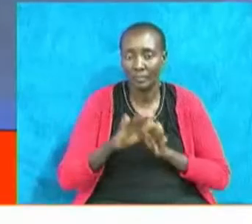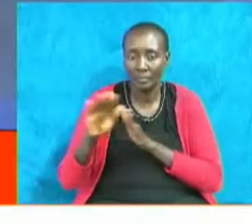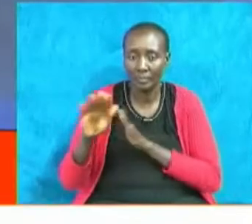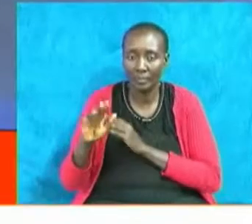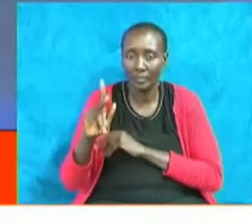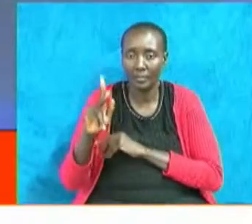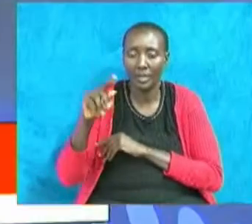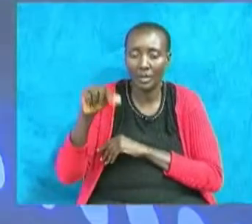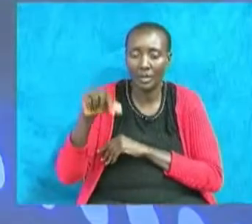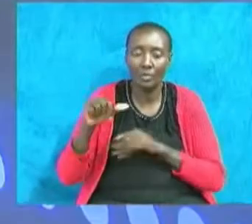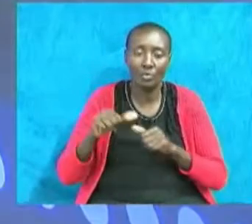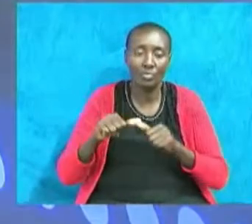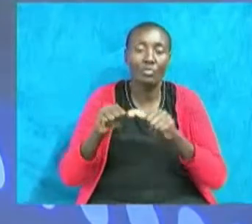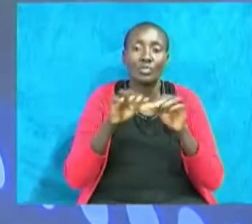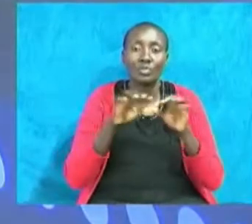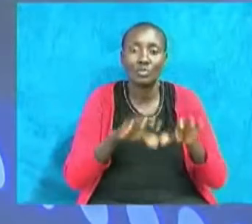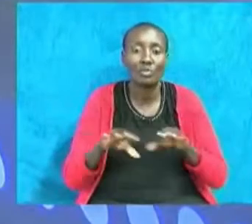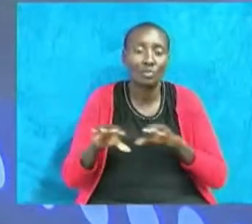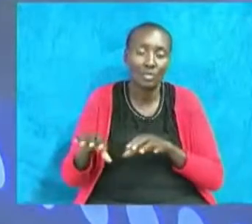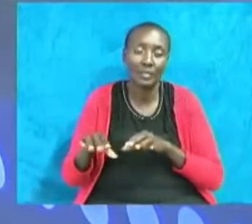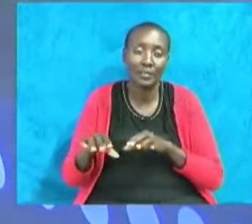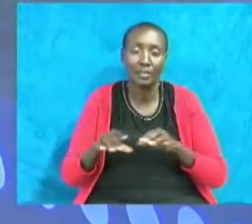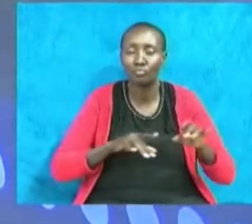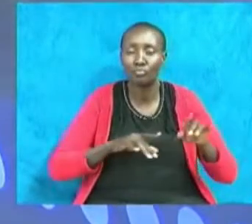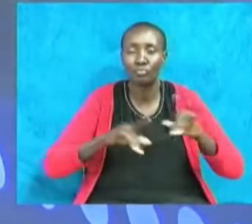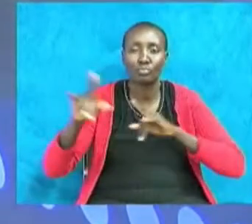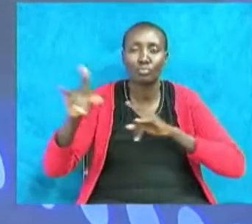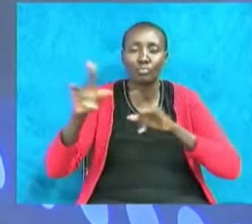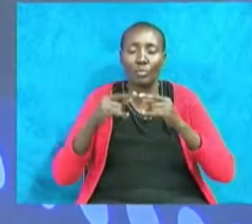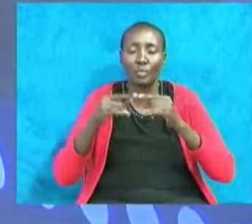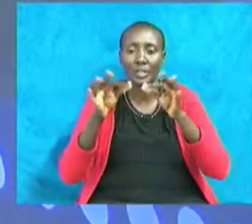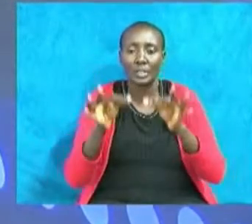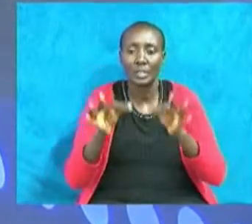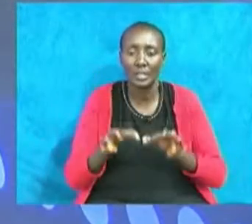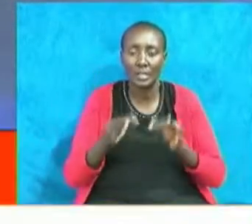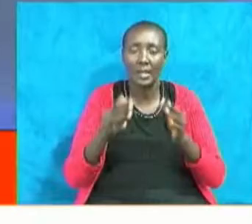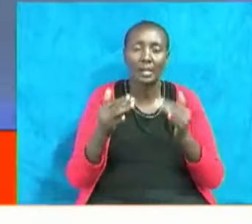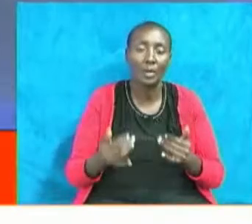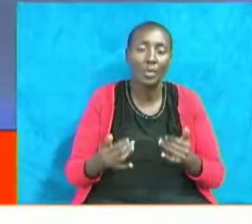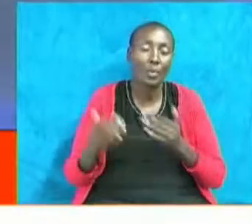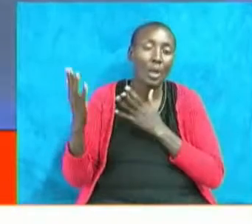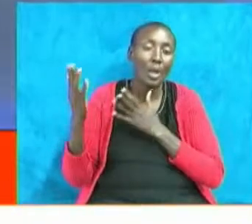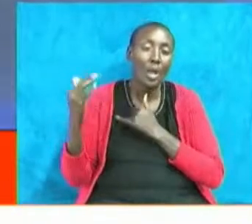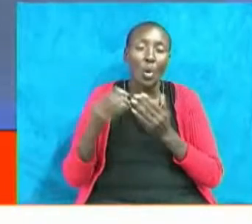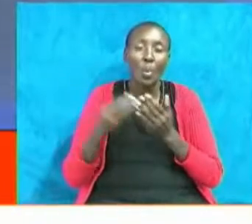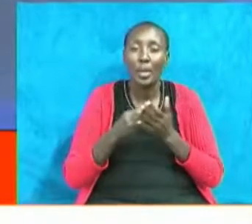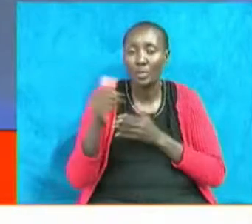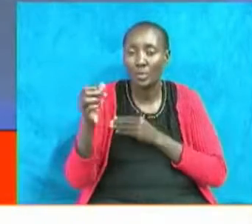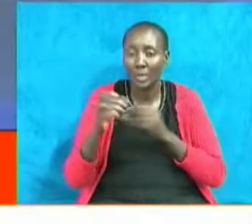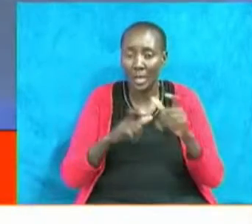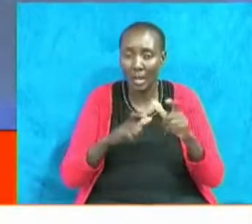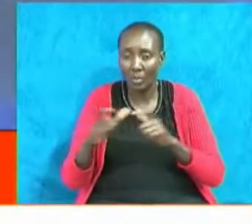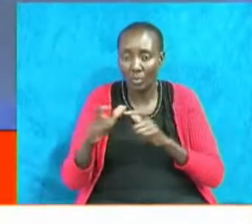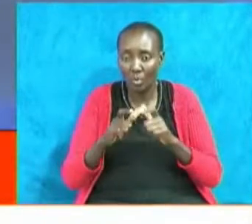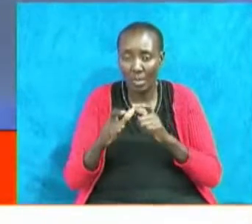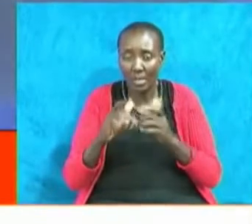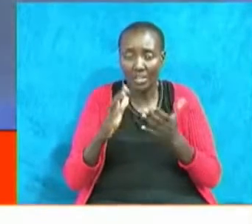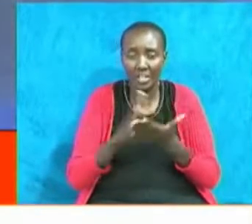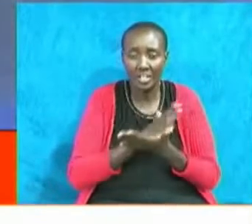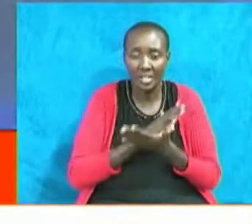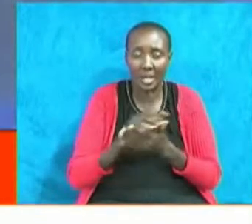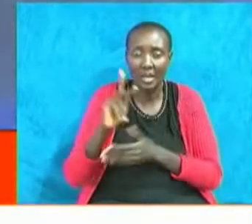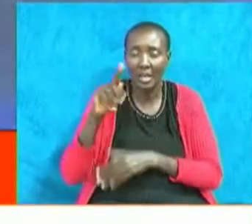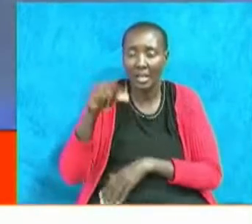continue to struggle to get its wheels up, Treasury will be seeking to sell a controlling stake in Kenya Airways to